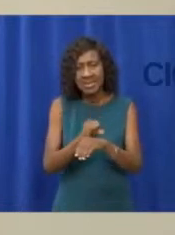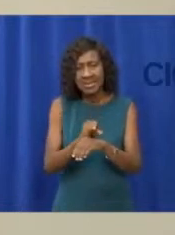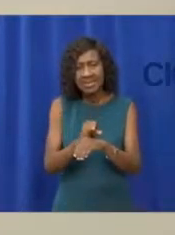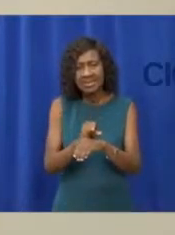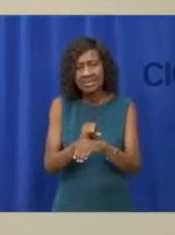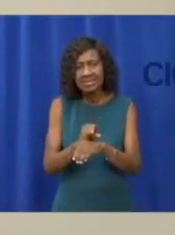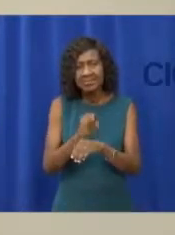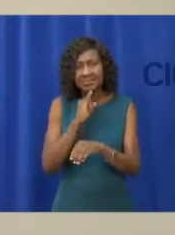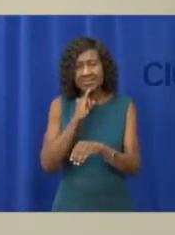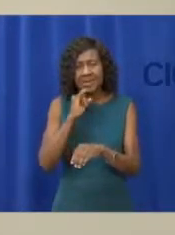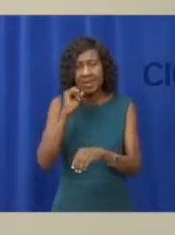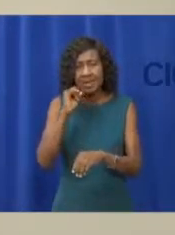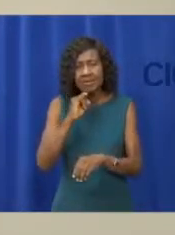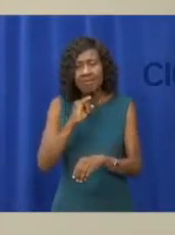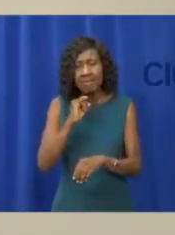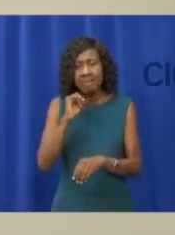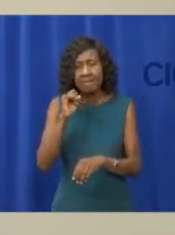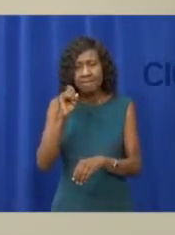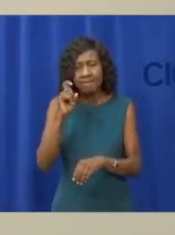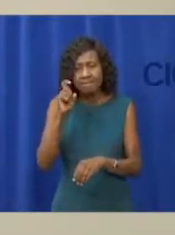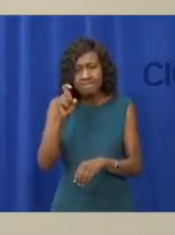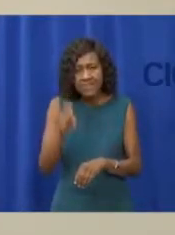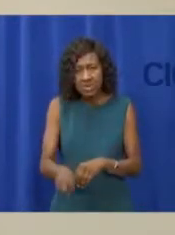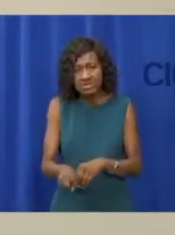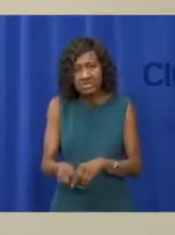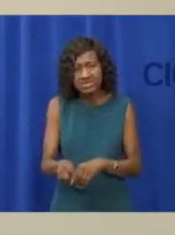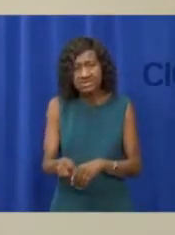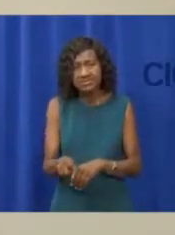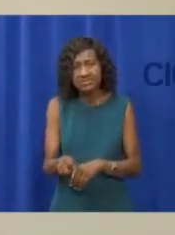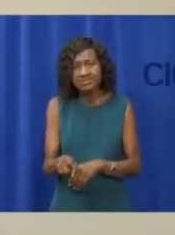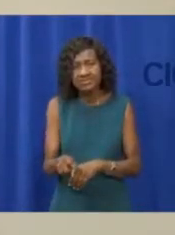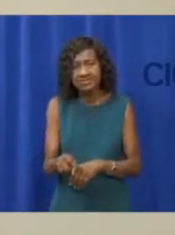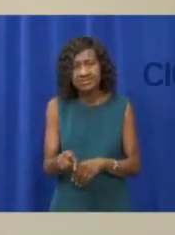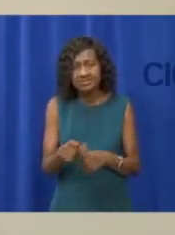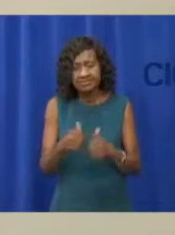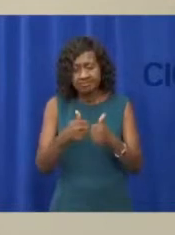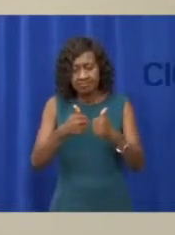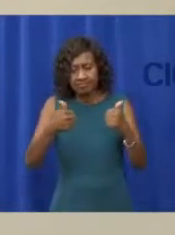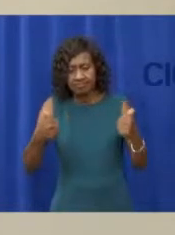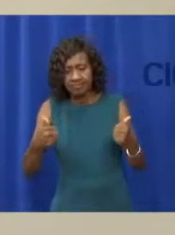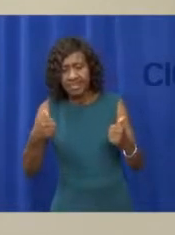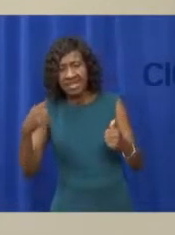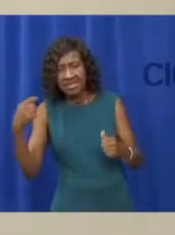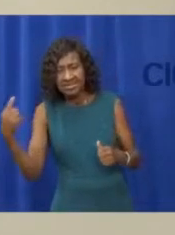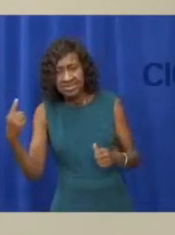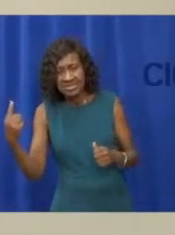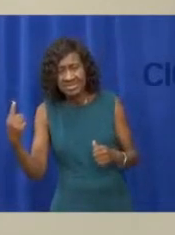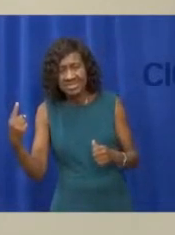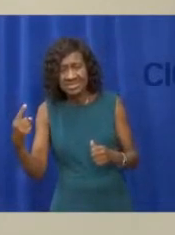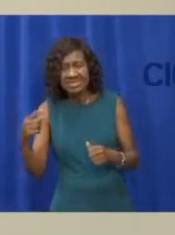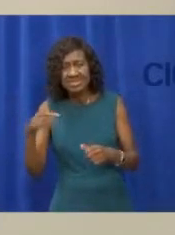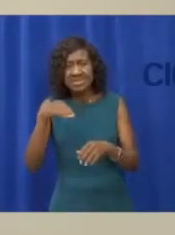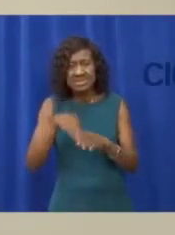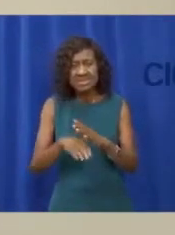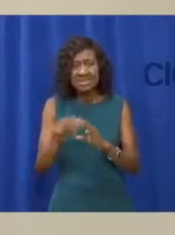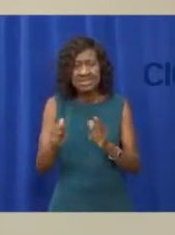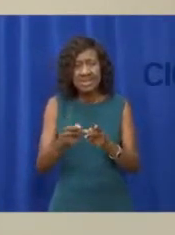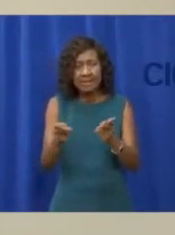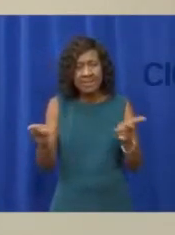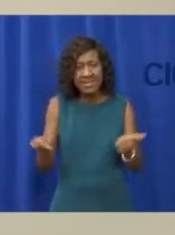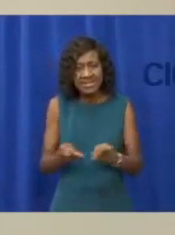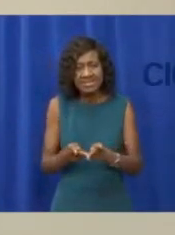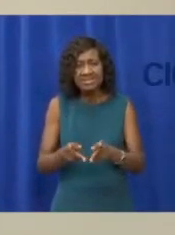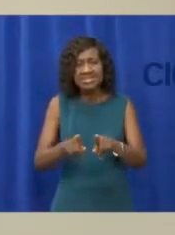be subject to a mandatory isolation in a place other than their